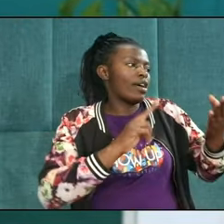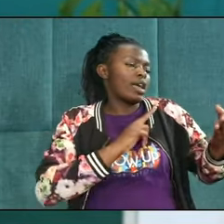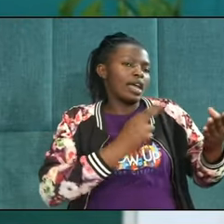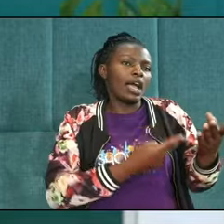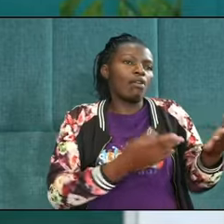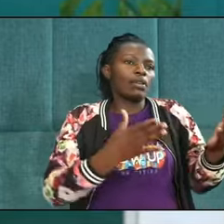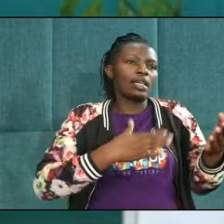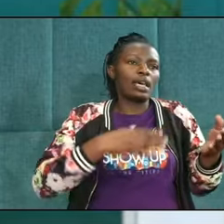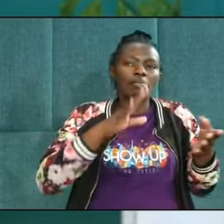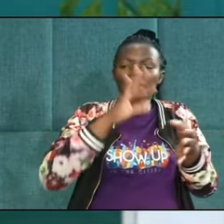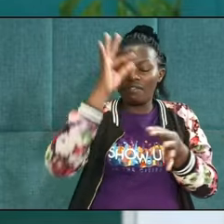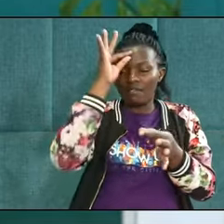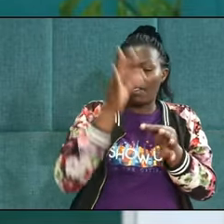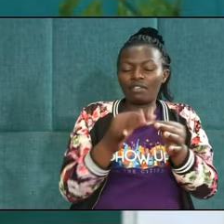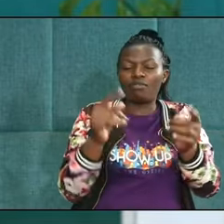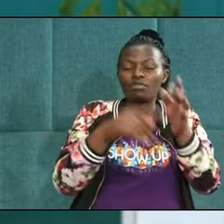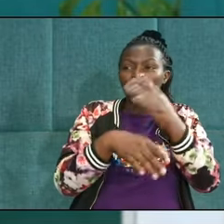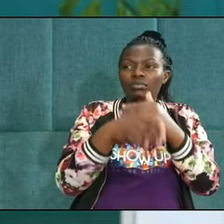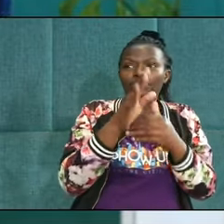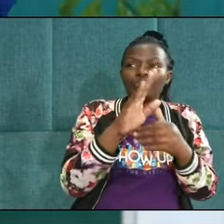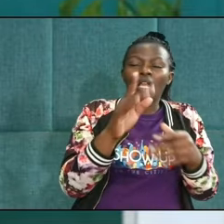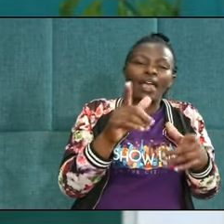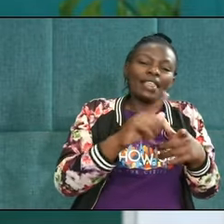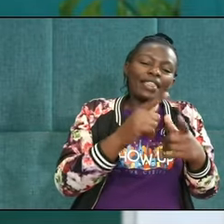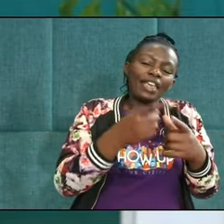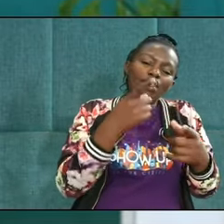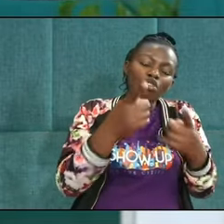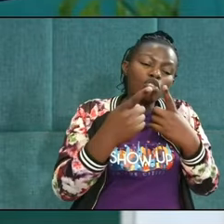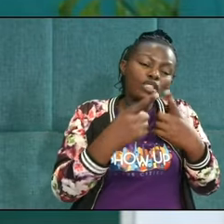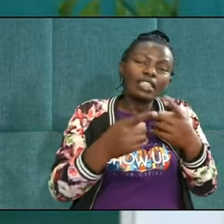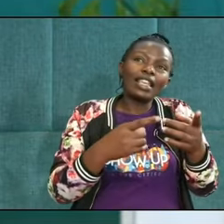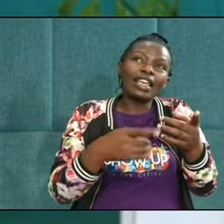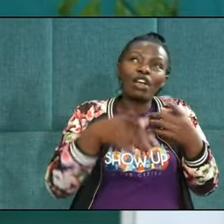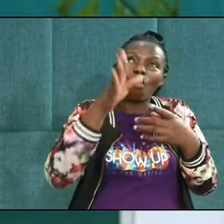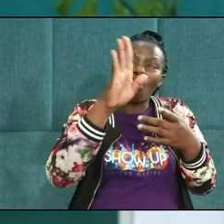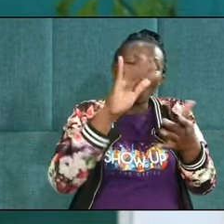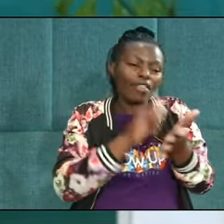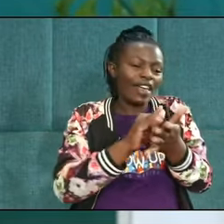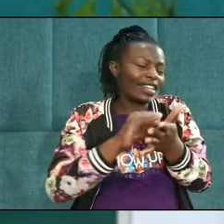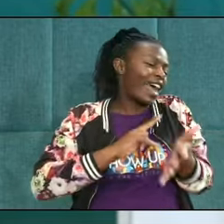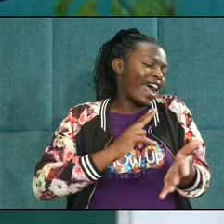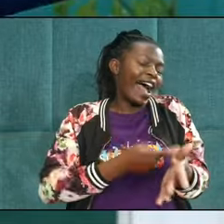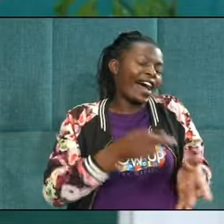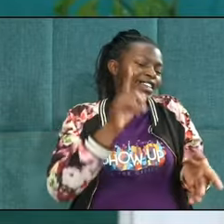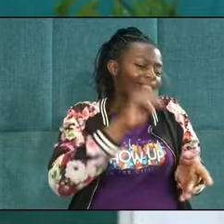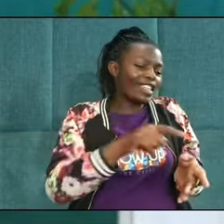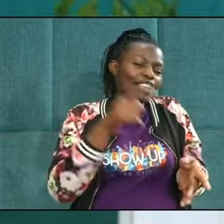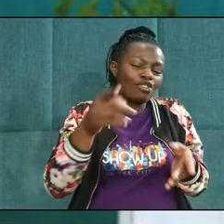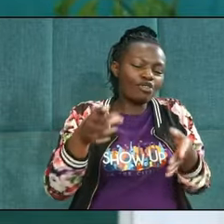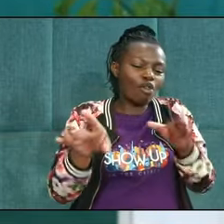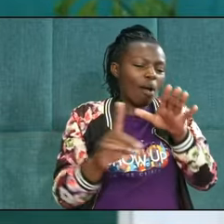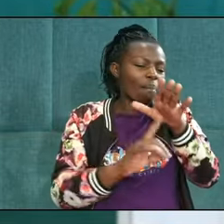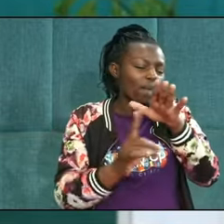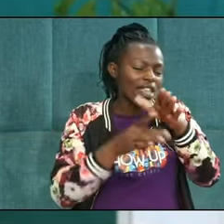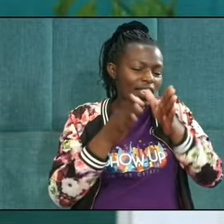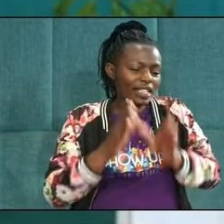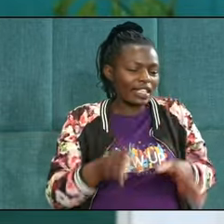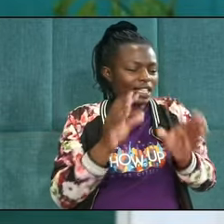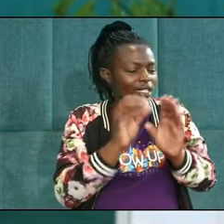God, in a nutshell, we are telling God that we don't need your word, we don't need your ministers, we don't need them, we